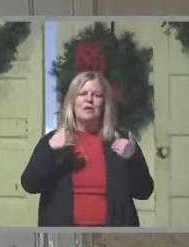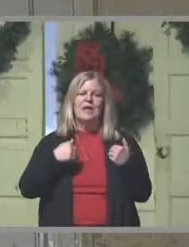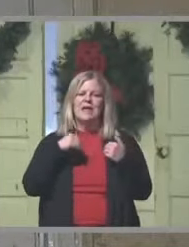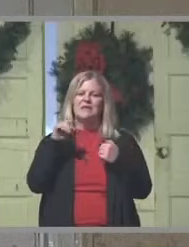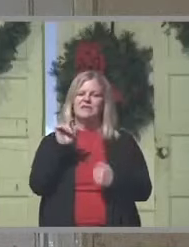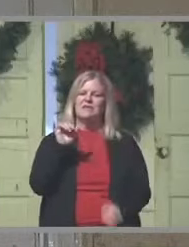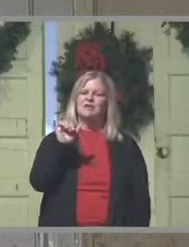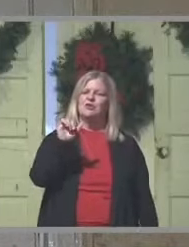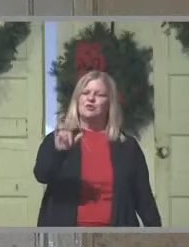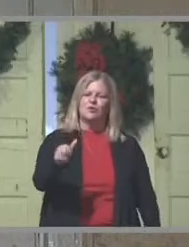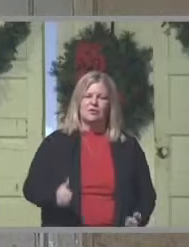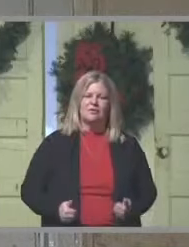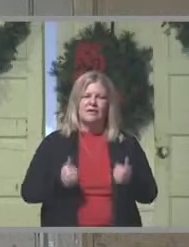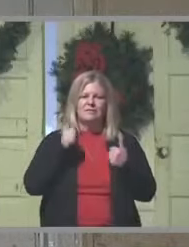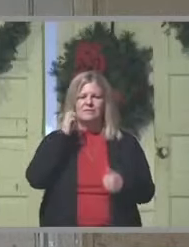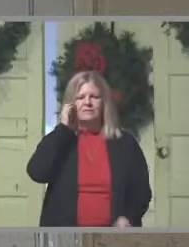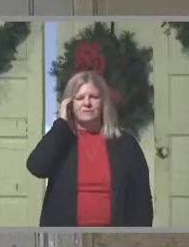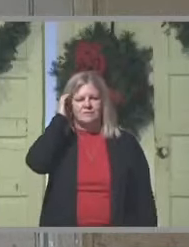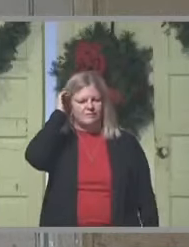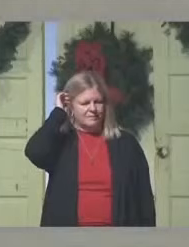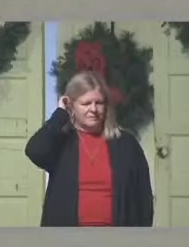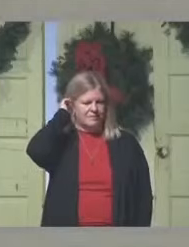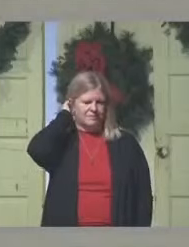eternal life.